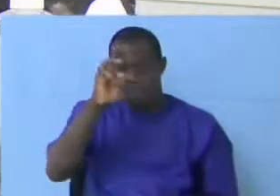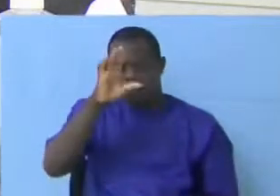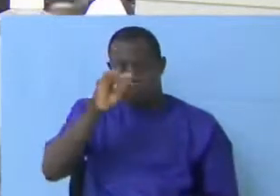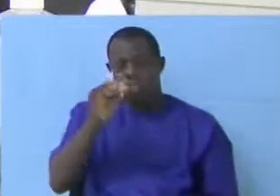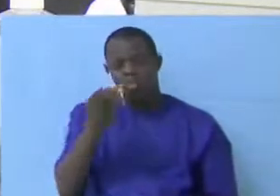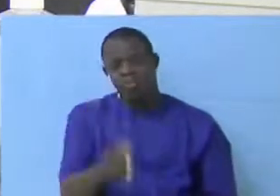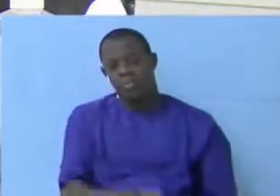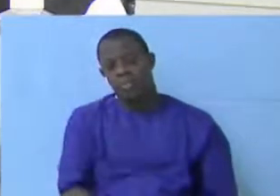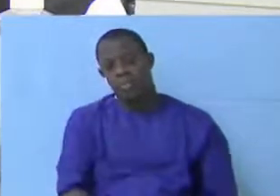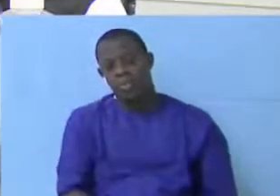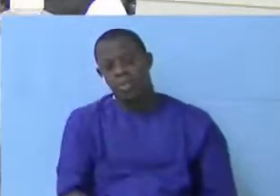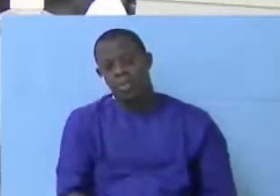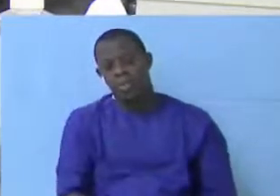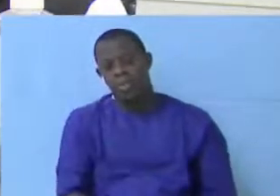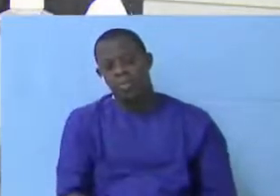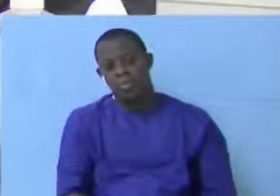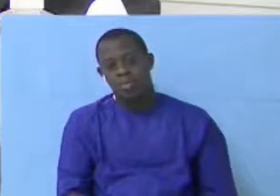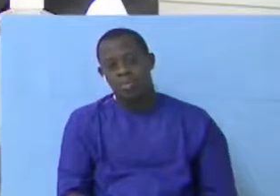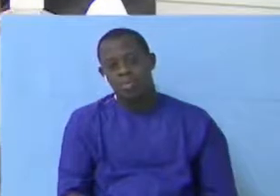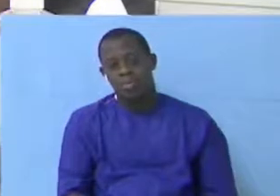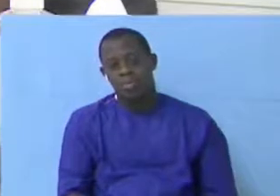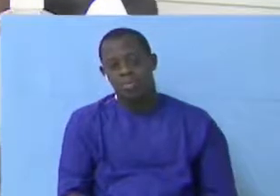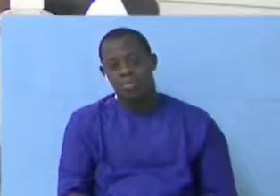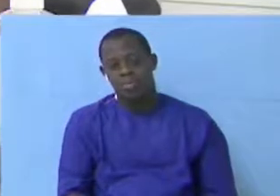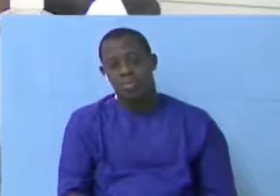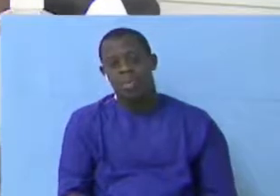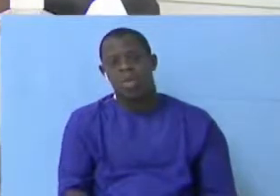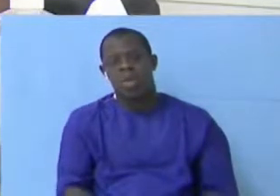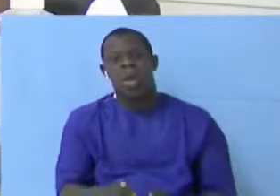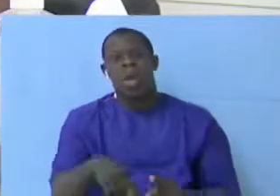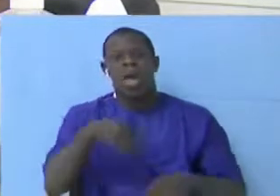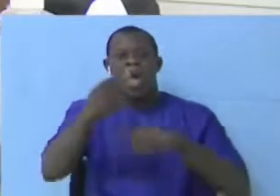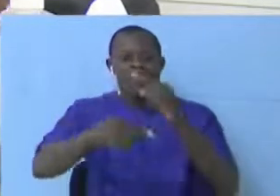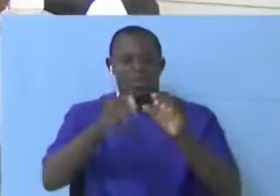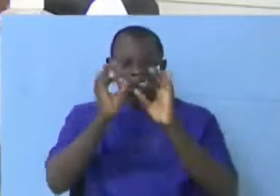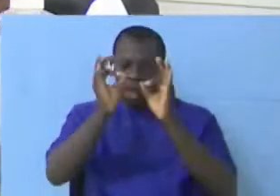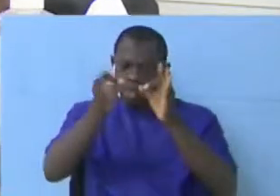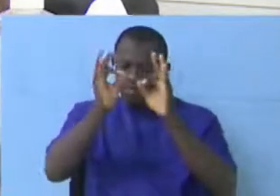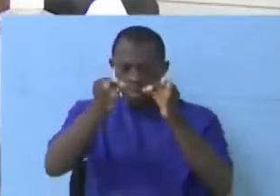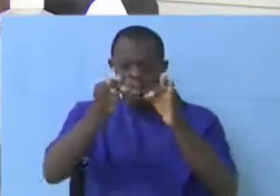once I did that, I went back to the in the briefing there with my men.